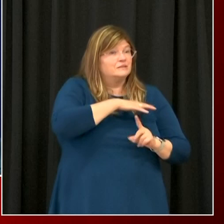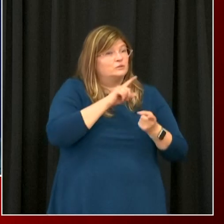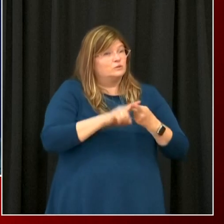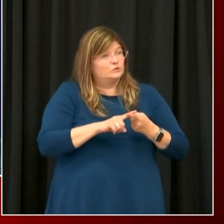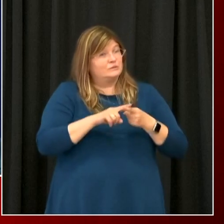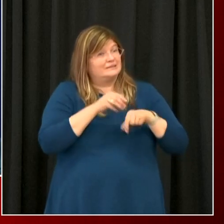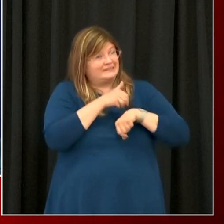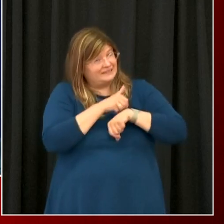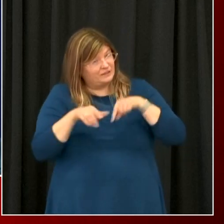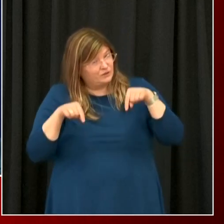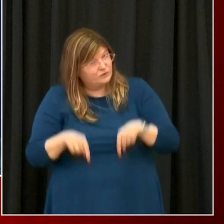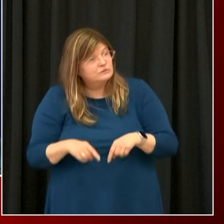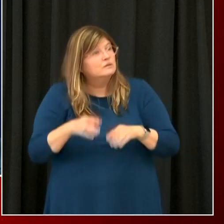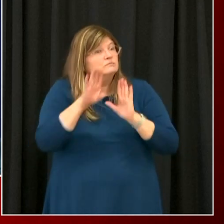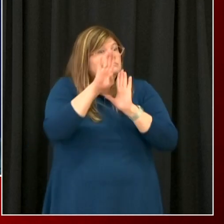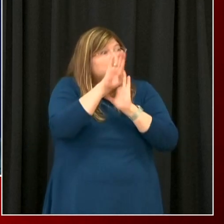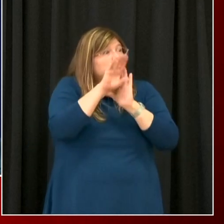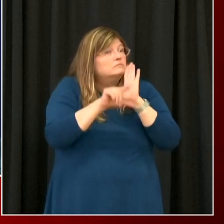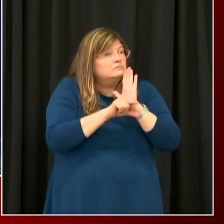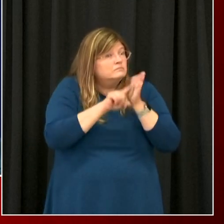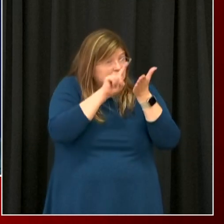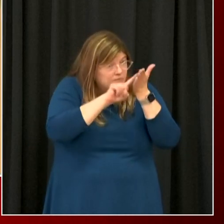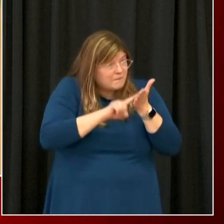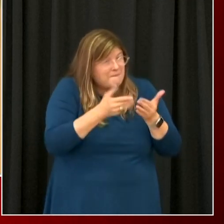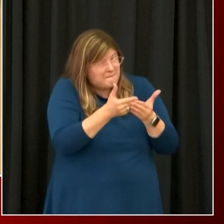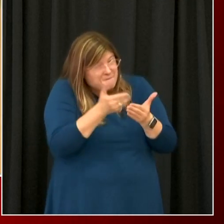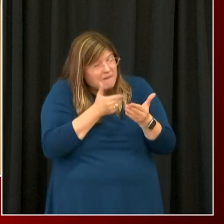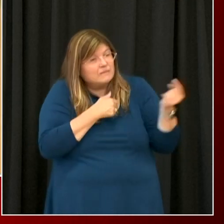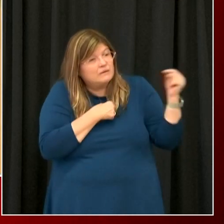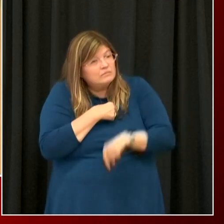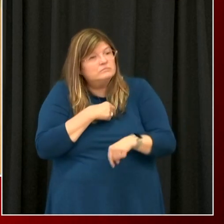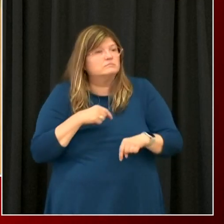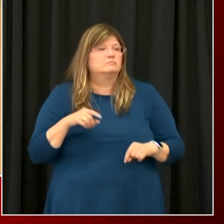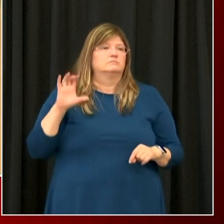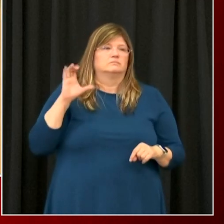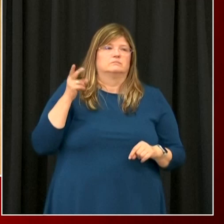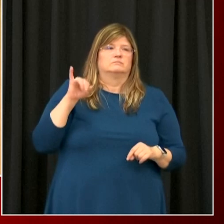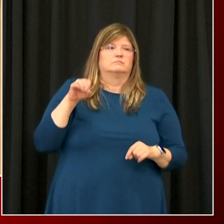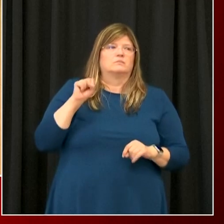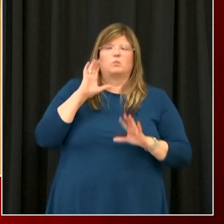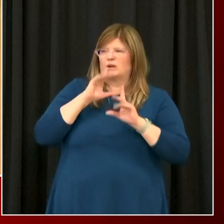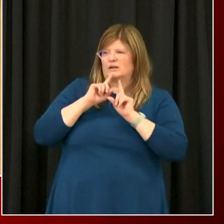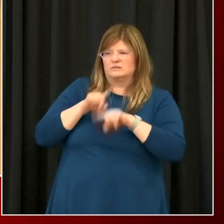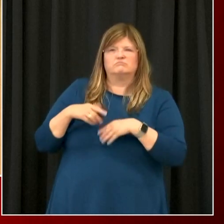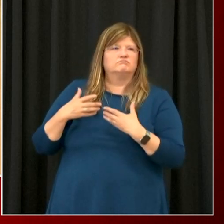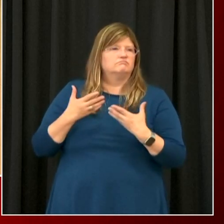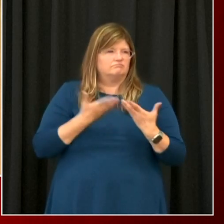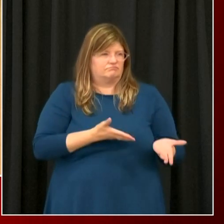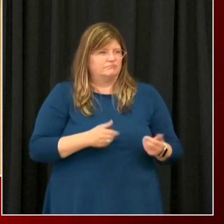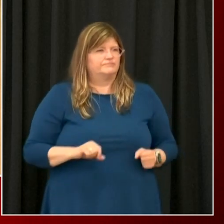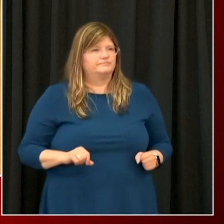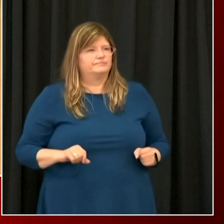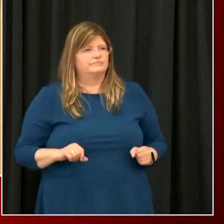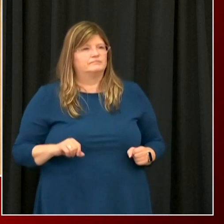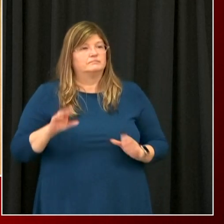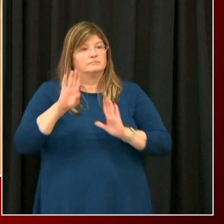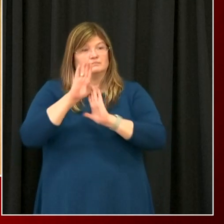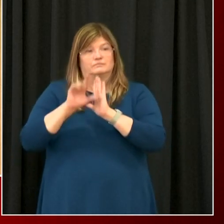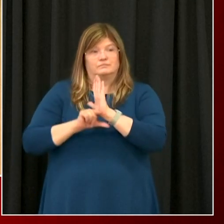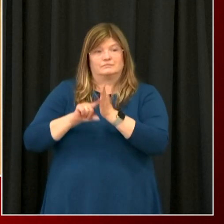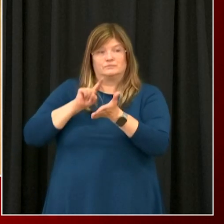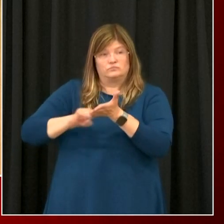background check done on them? I'll let Chris talk about that. Thank you. So those background checks, to your question mark, are conducted